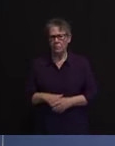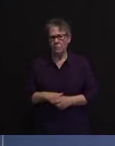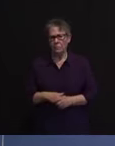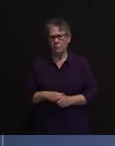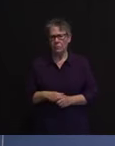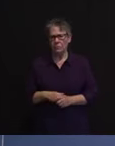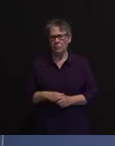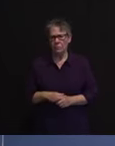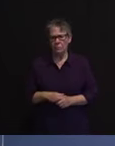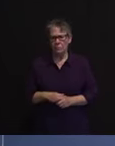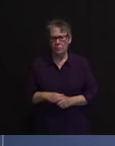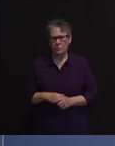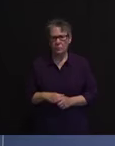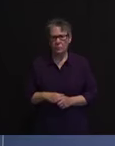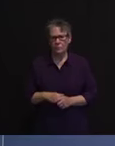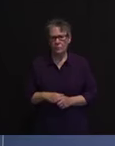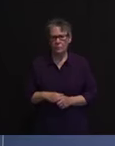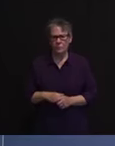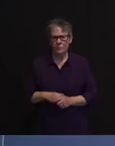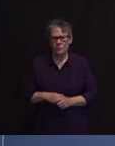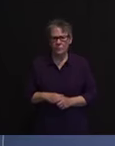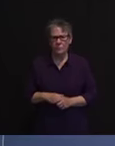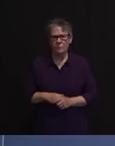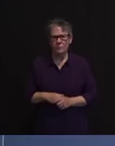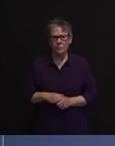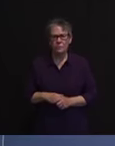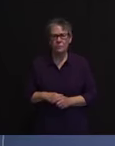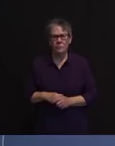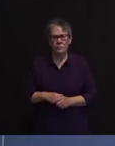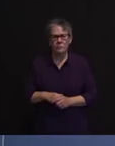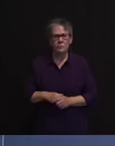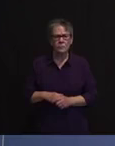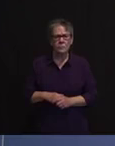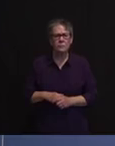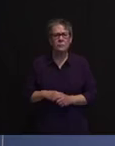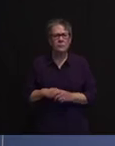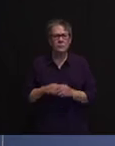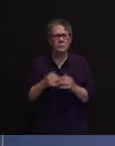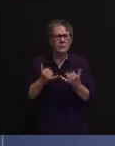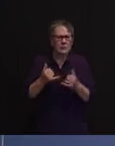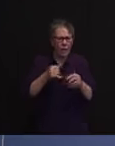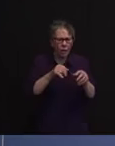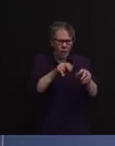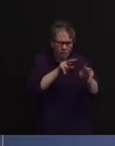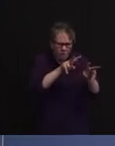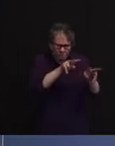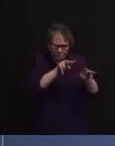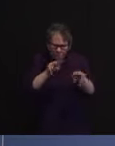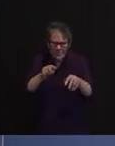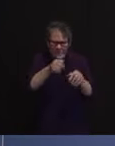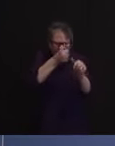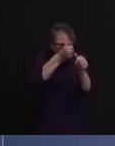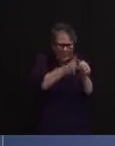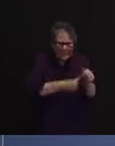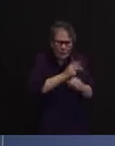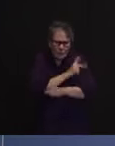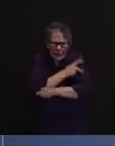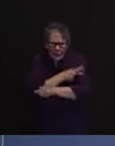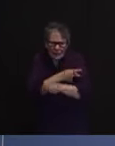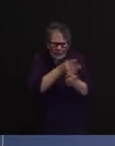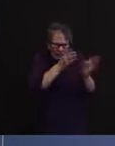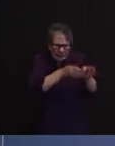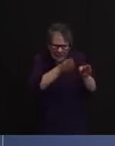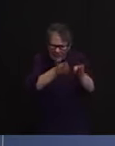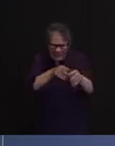best available objective medical evidence. It ensures that no one is denied